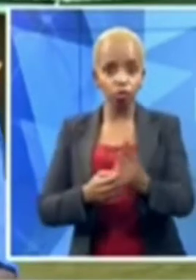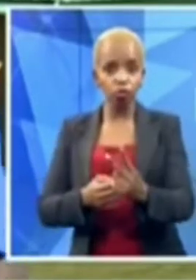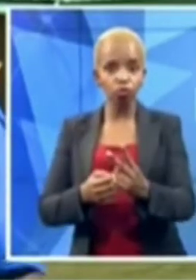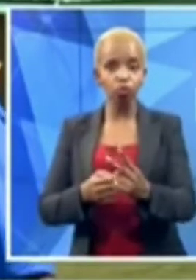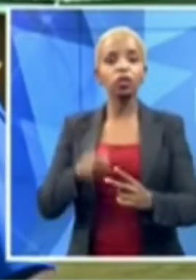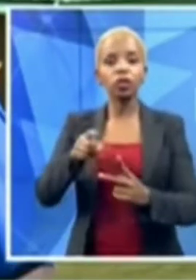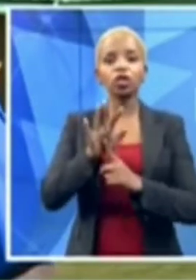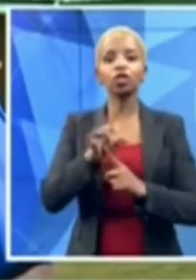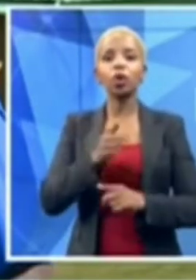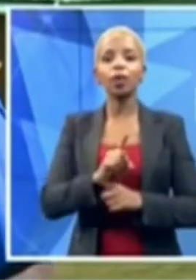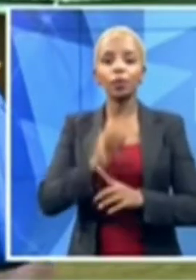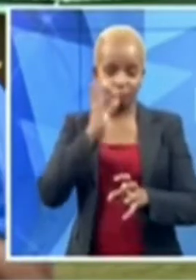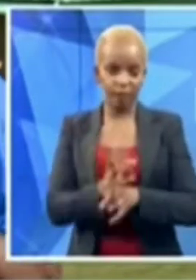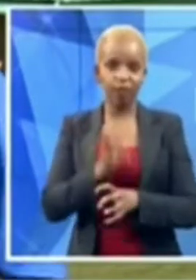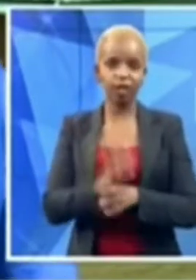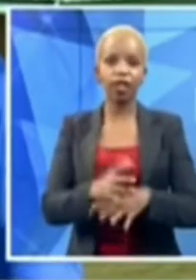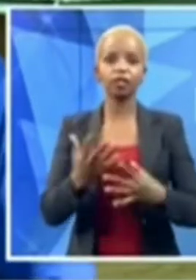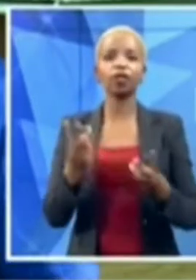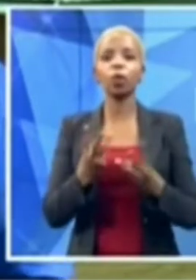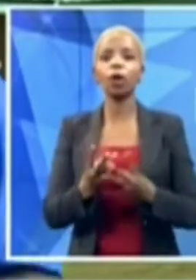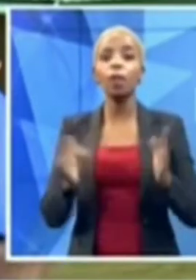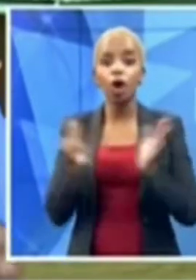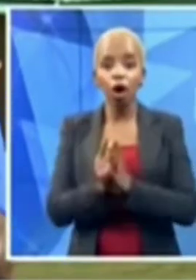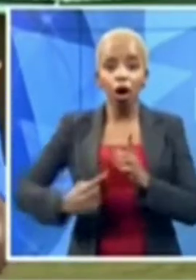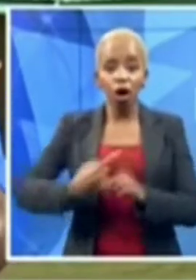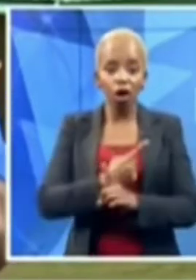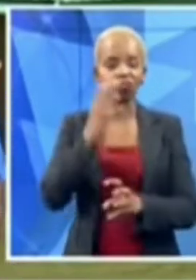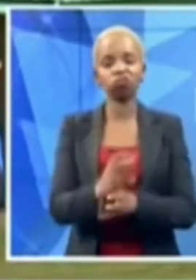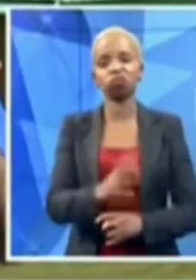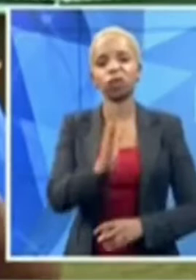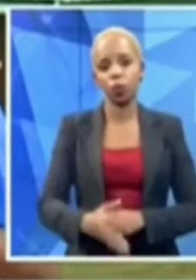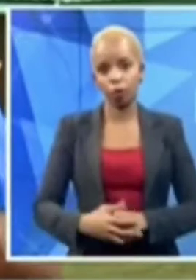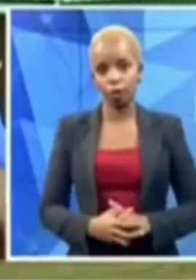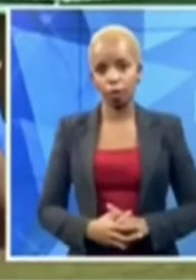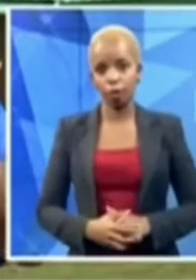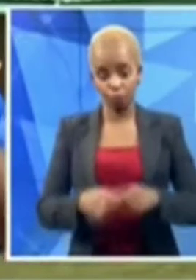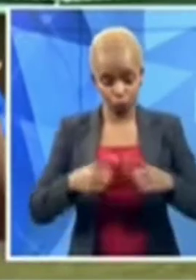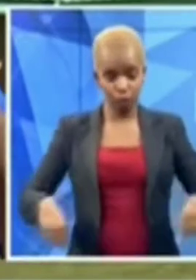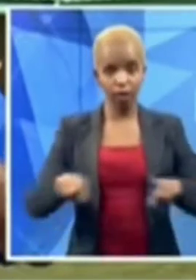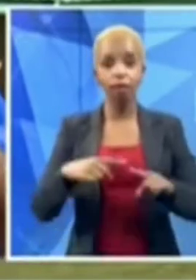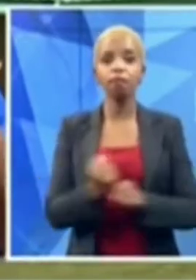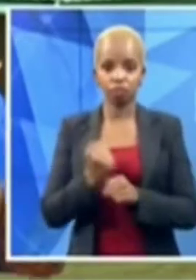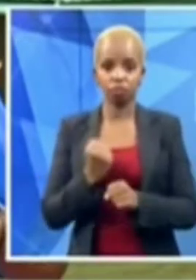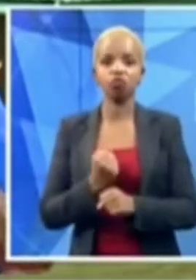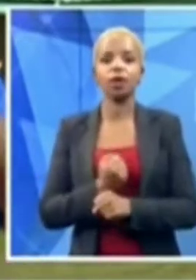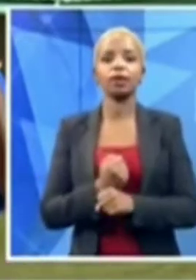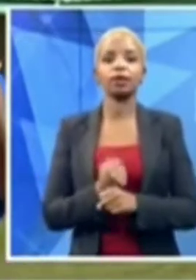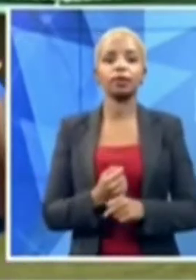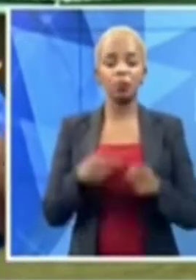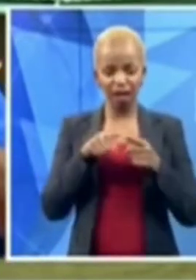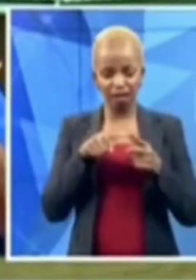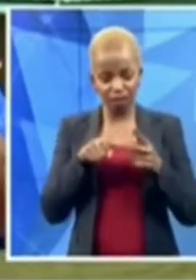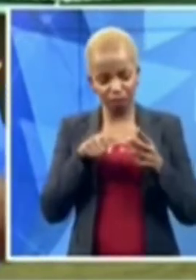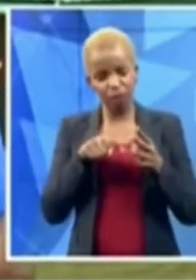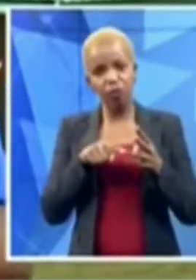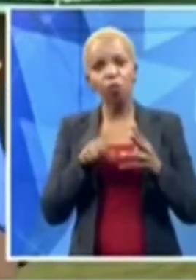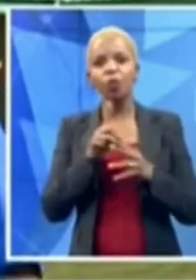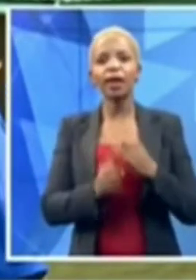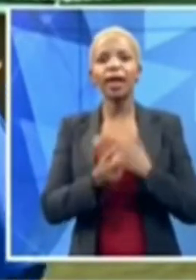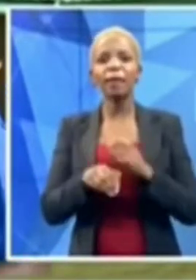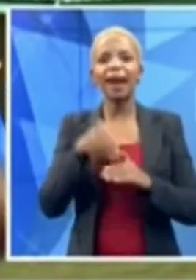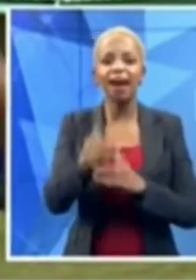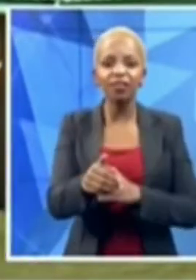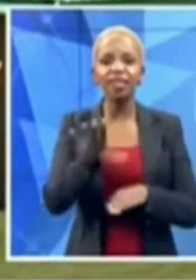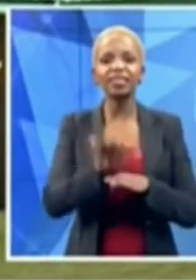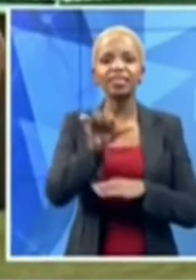for people to break the law here. Let's work. We shouldn't calculate and count what happens after the 16th. The command, special command led